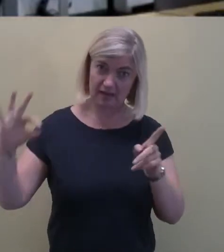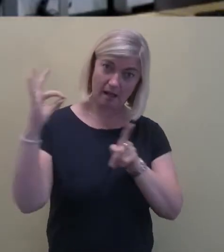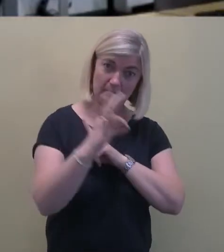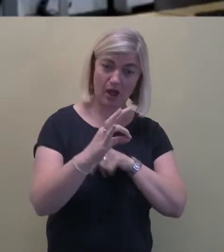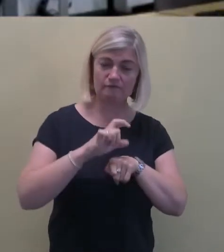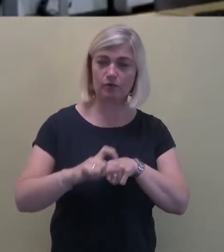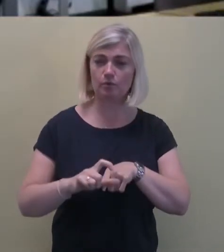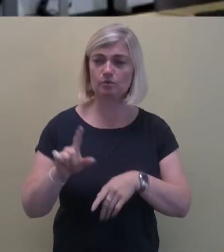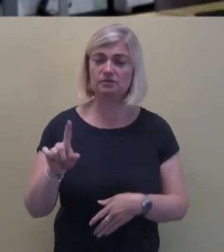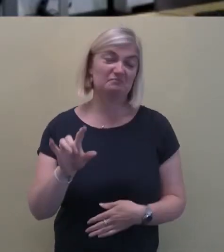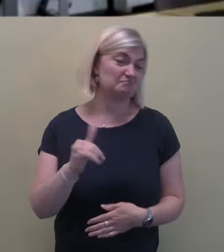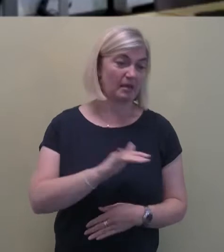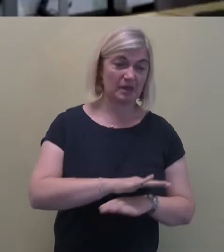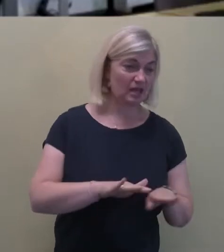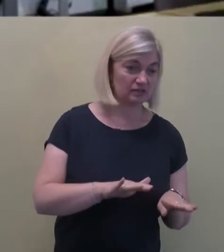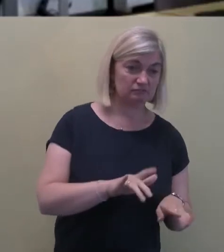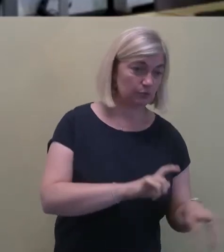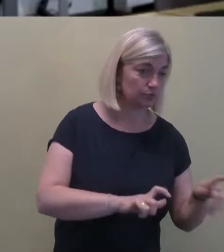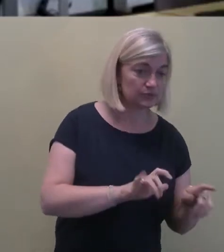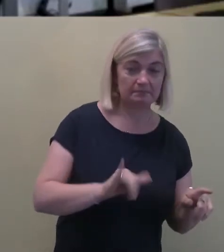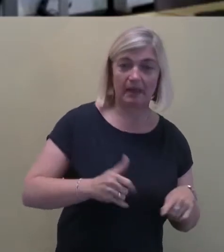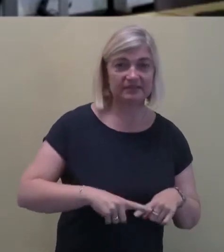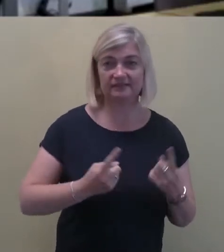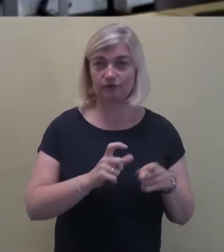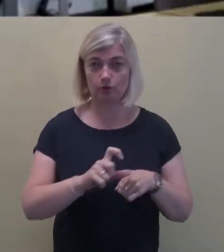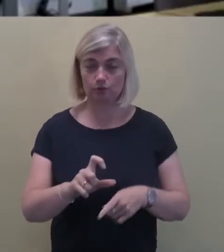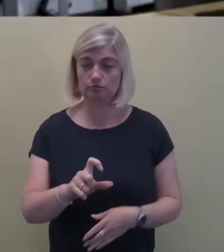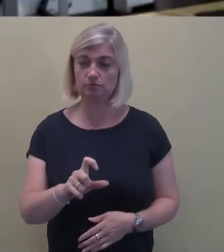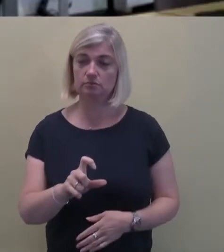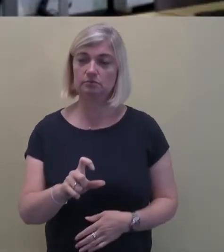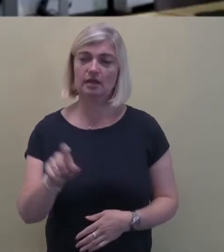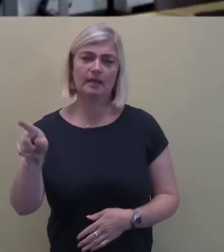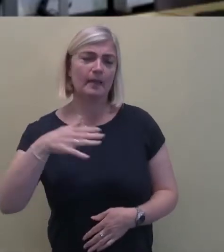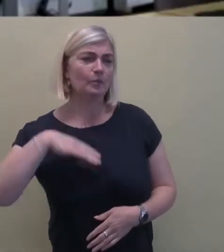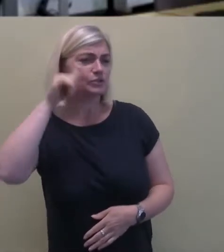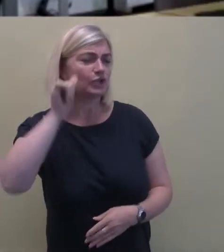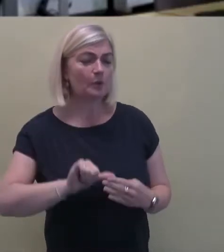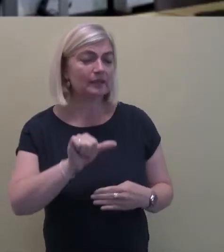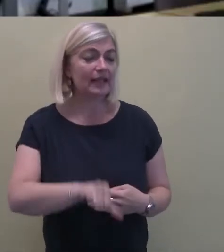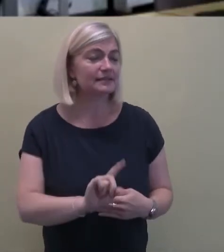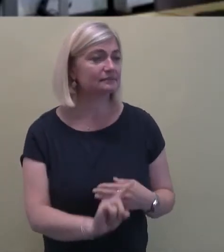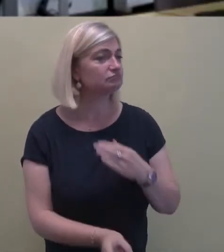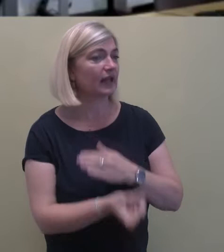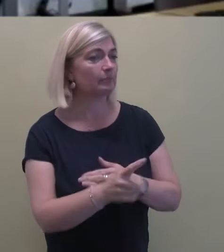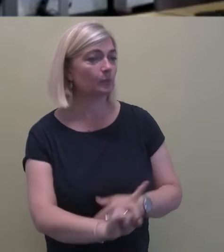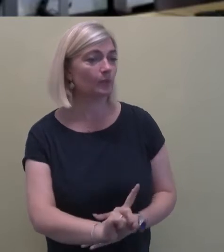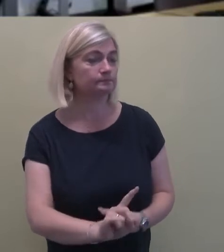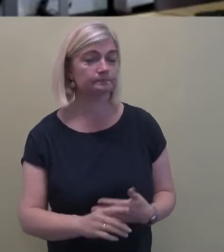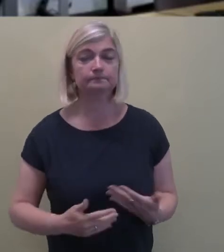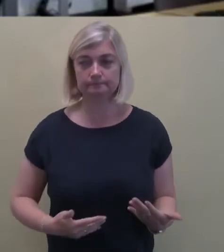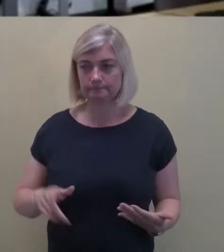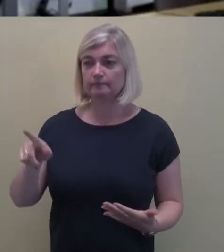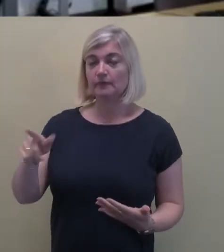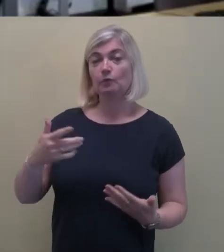these planned and in place, we will contact the applicants, and what the welcome weeks will give you is an opportunity to meet the tutors, have a